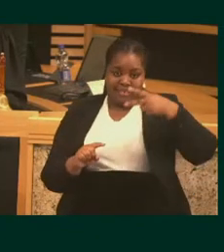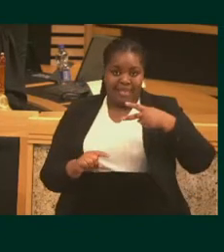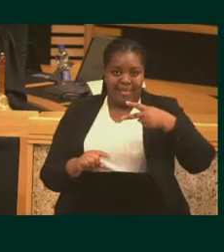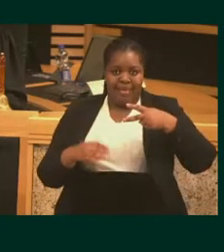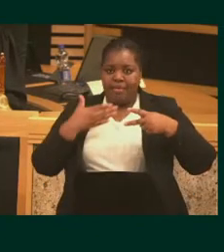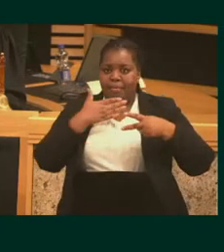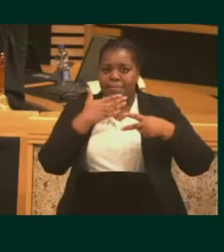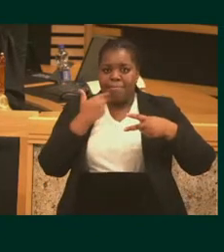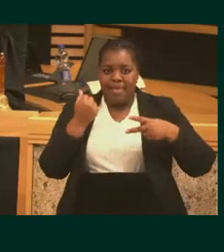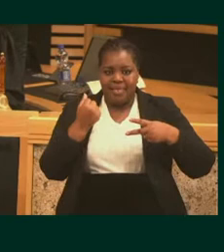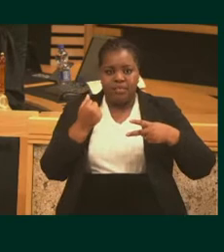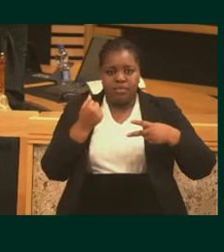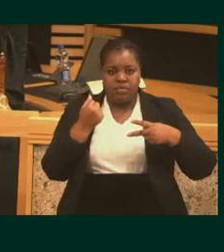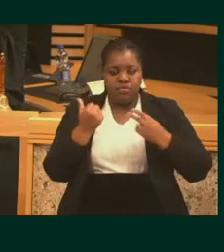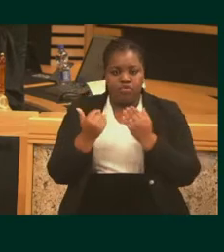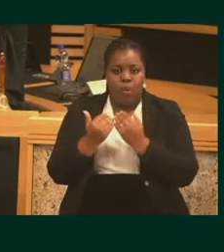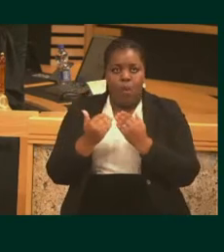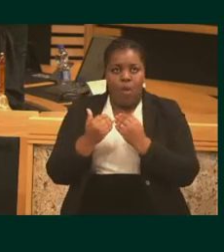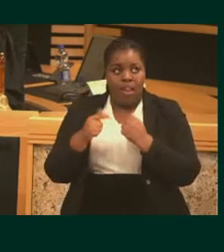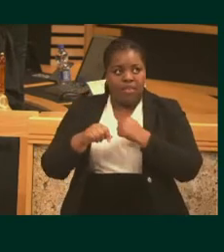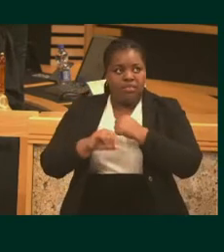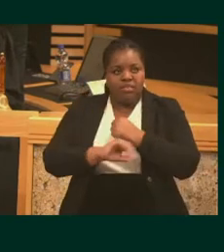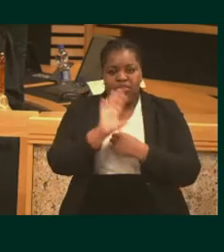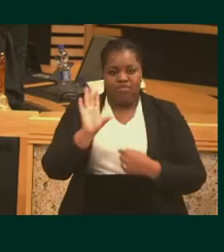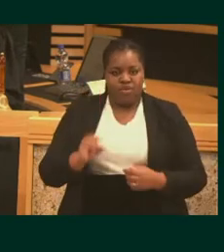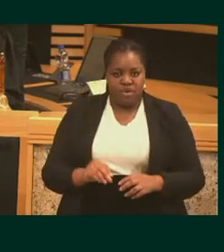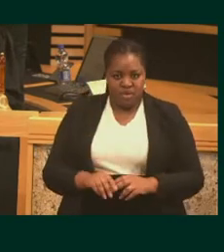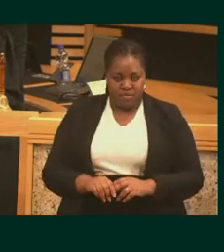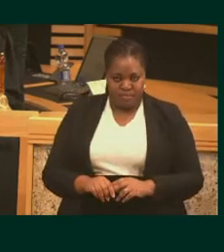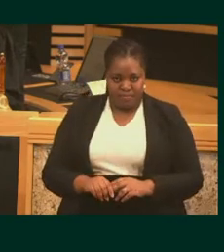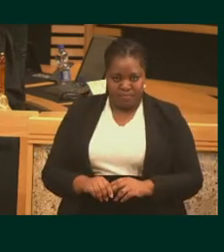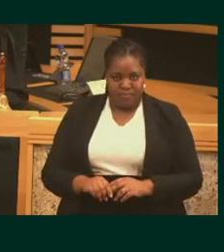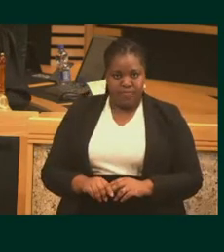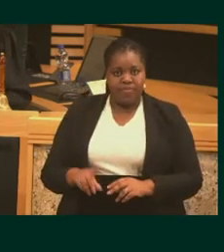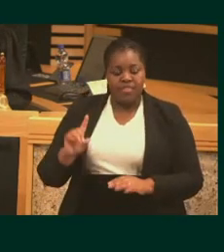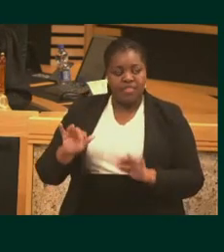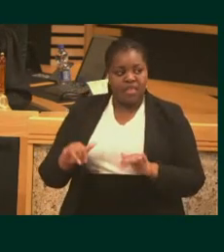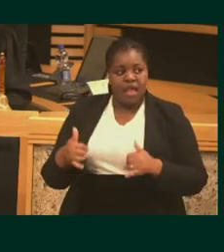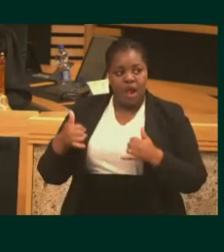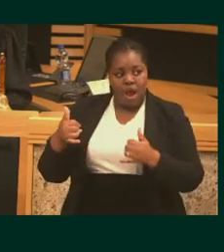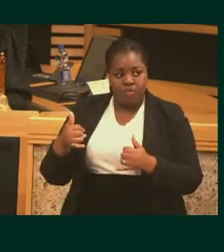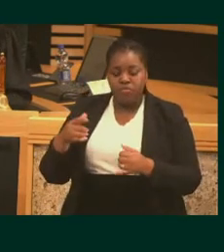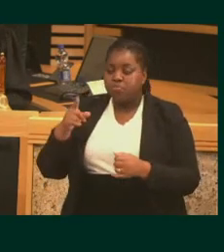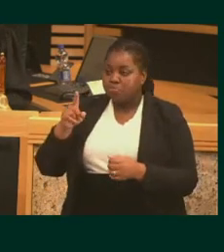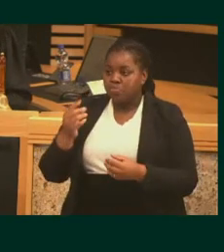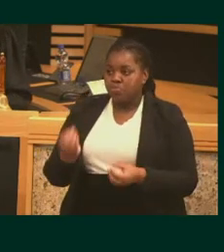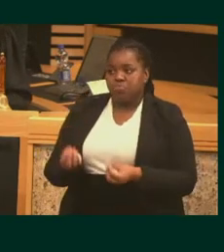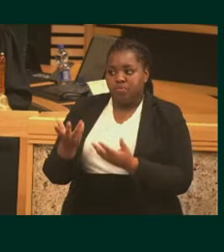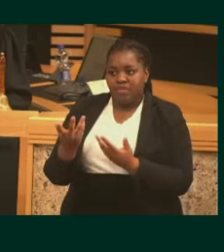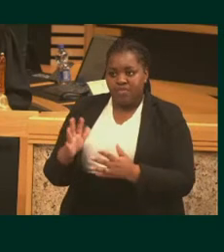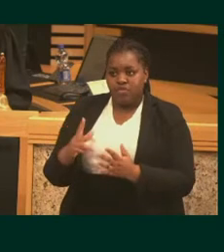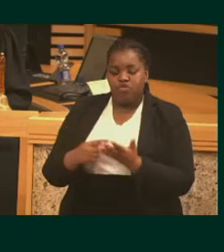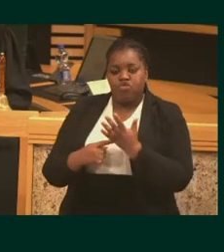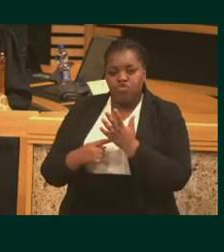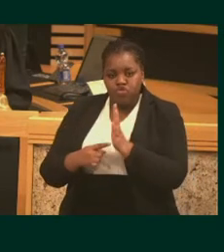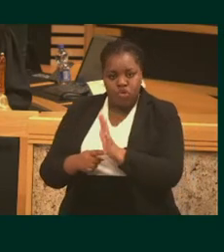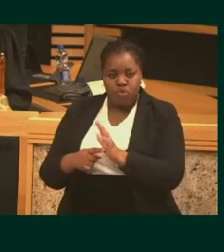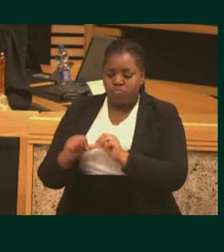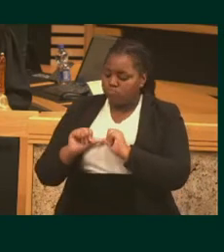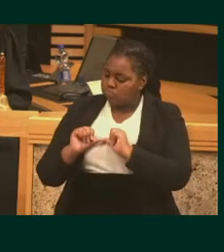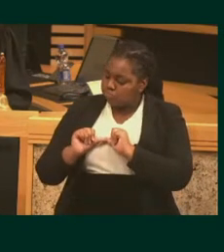qual Tre School in the country the award is in recognition of the school showing